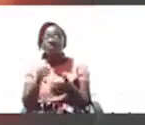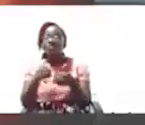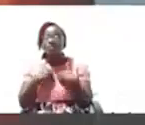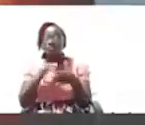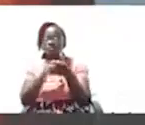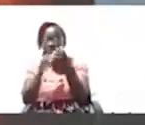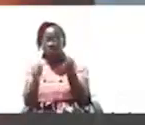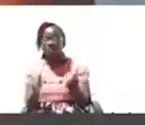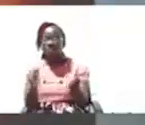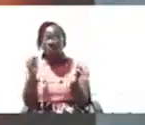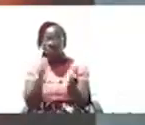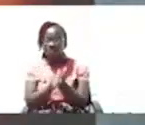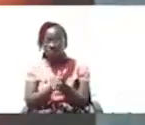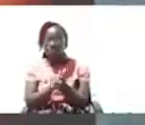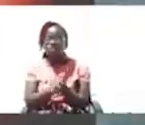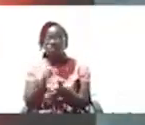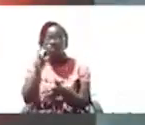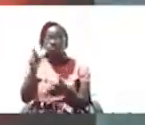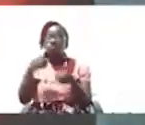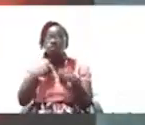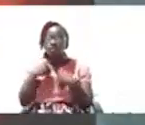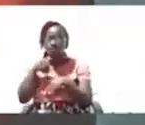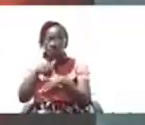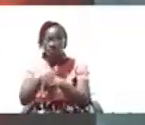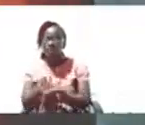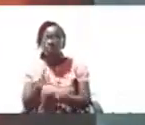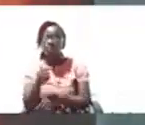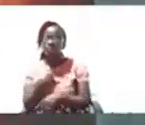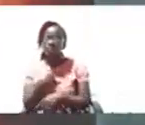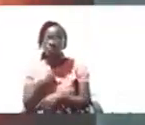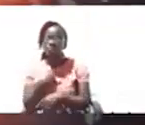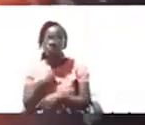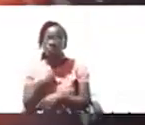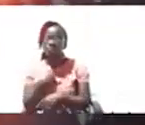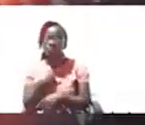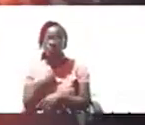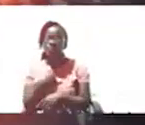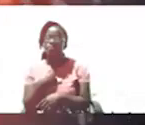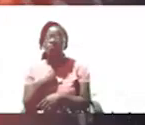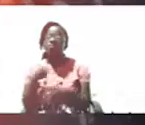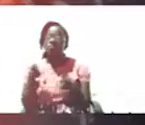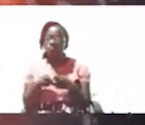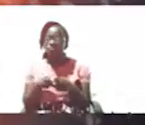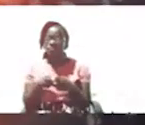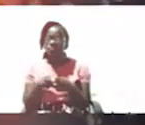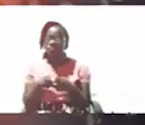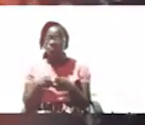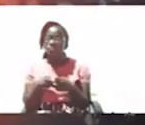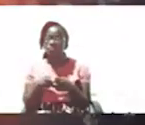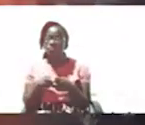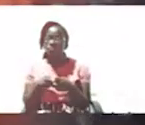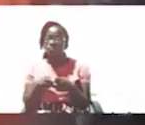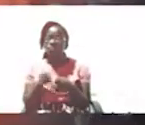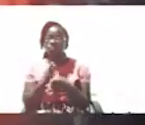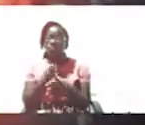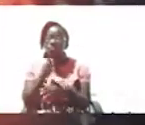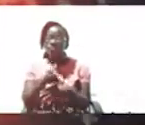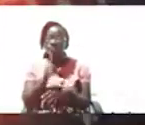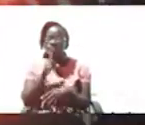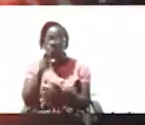wosuma me amen na oka sa no odini kase tie